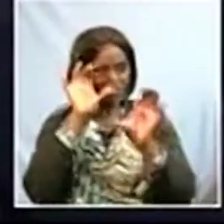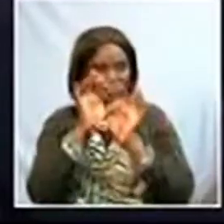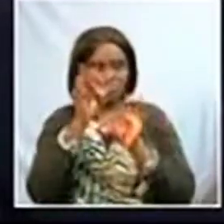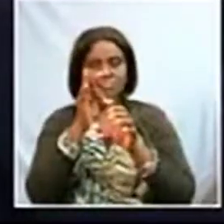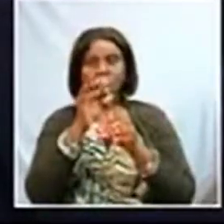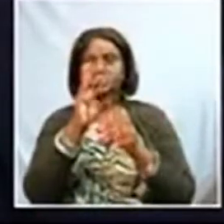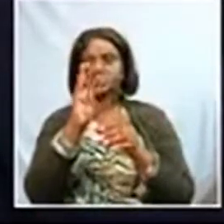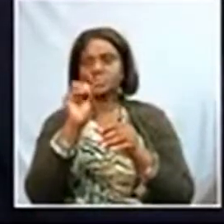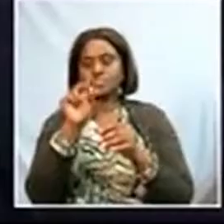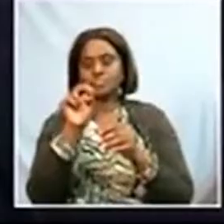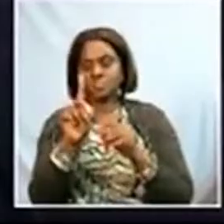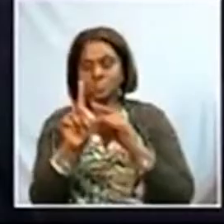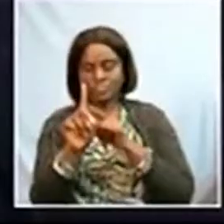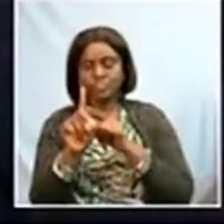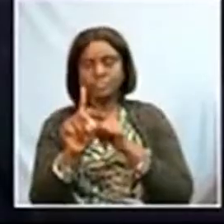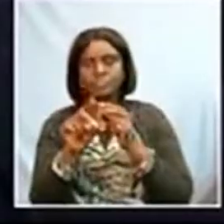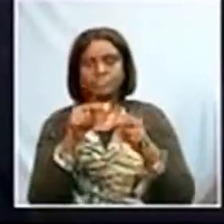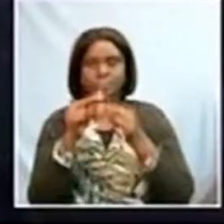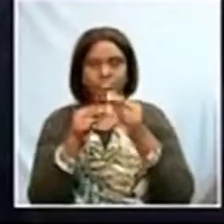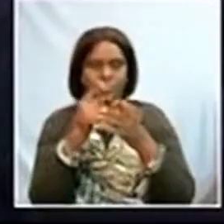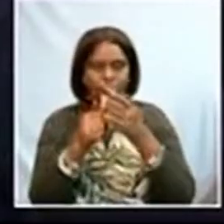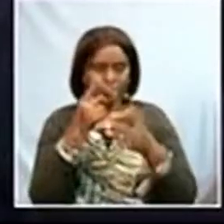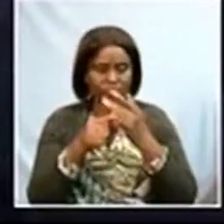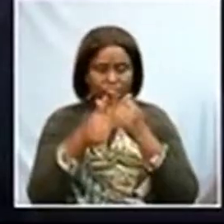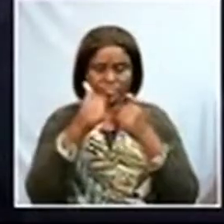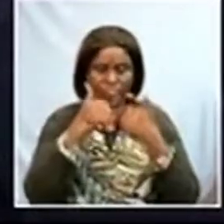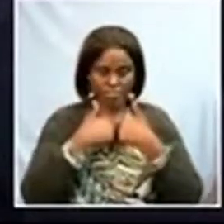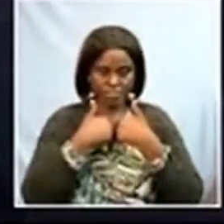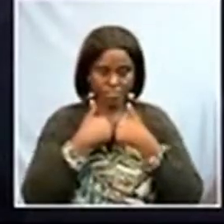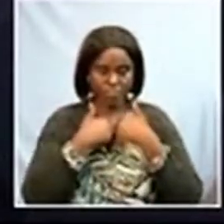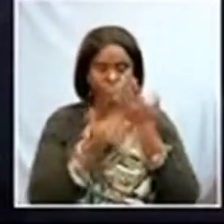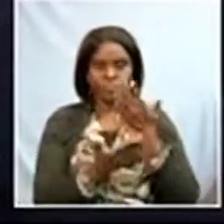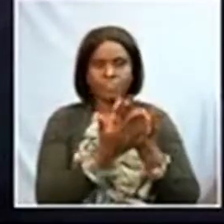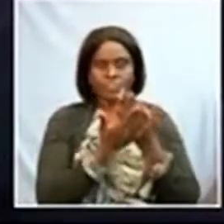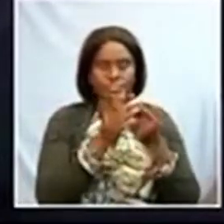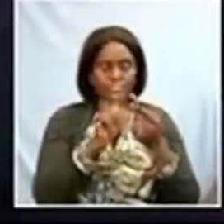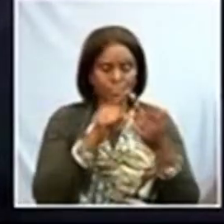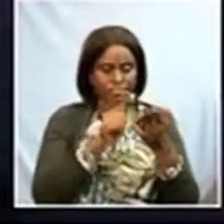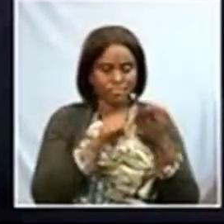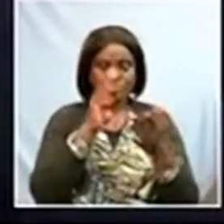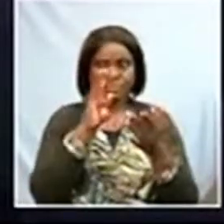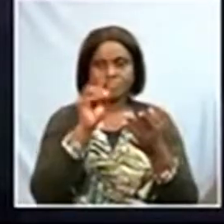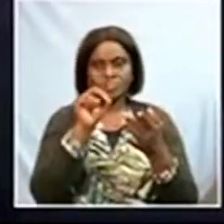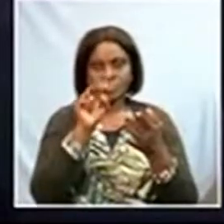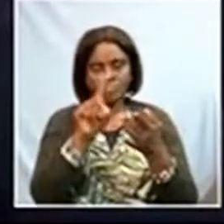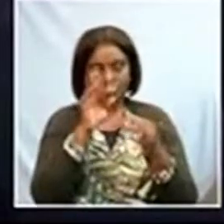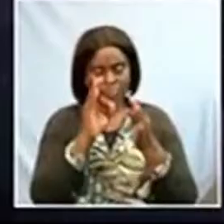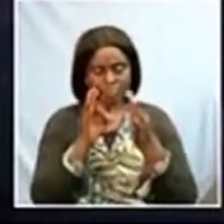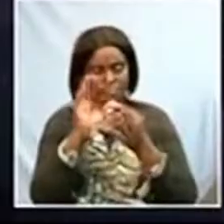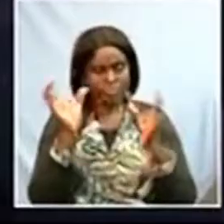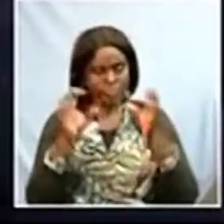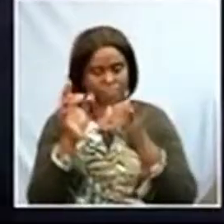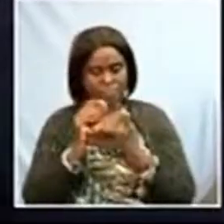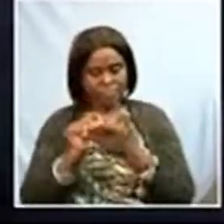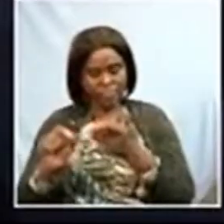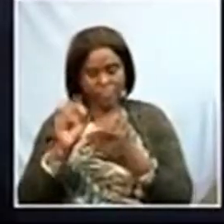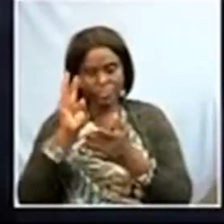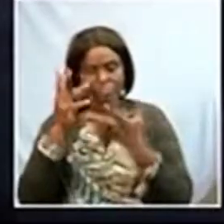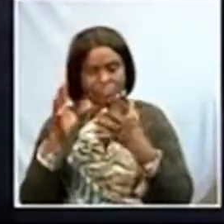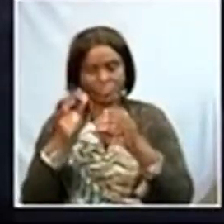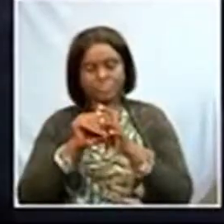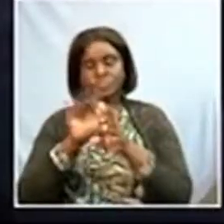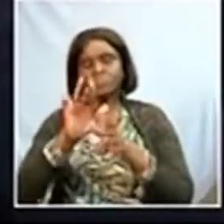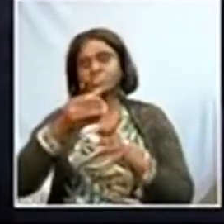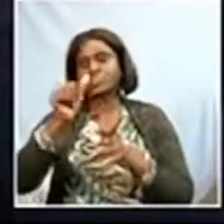bond mean that whatever he had attached to that bond, if the council went for that, will be a loss on his